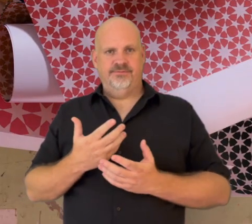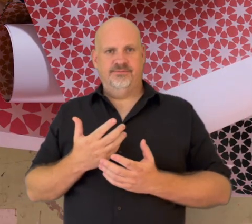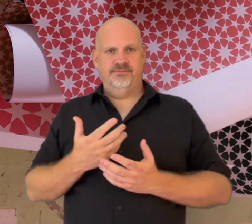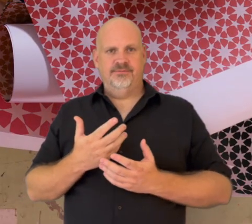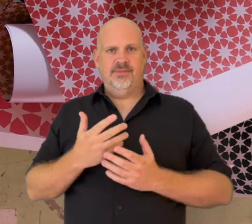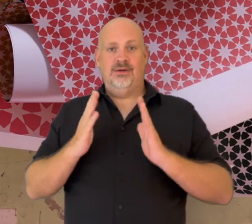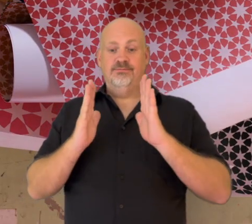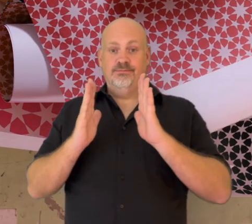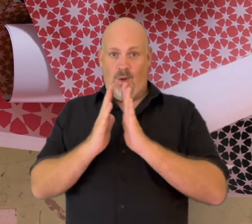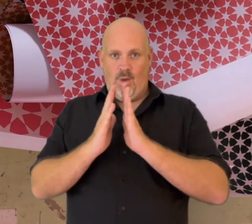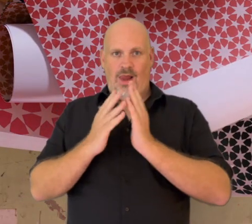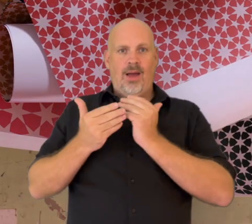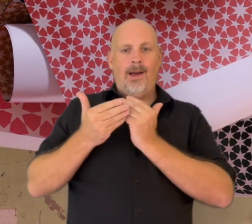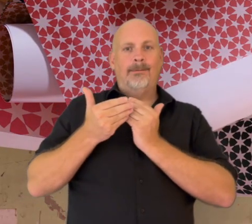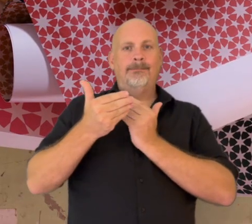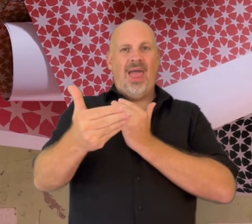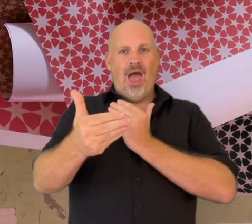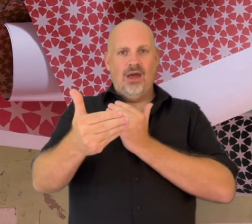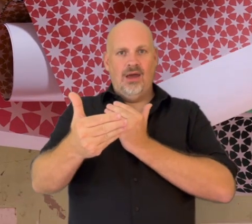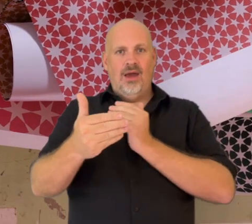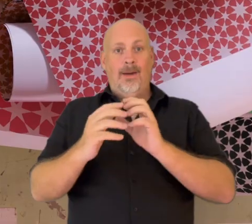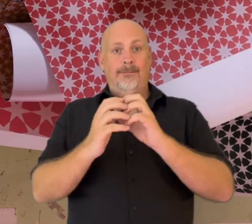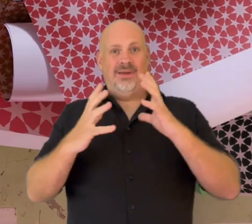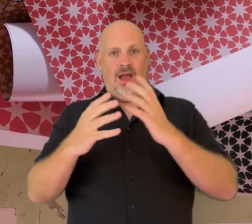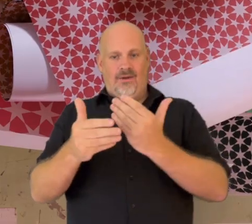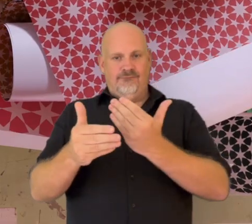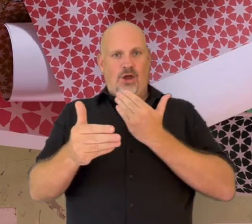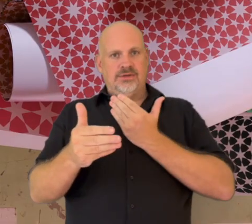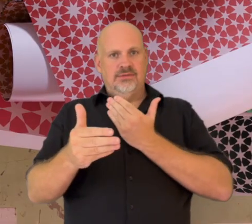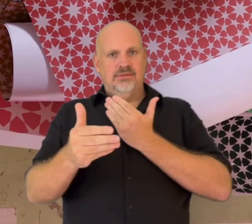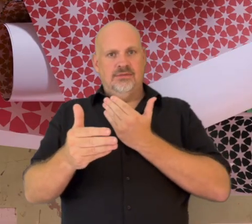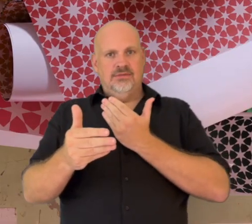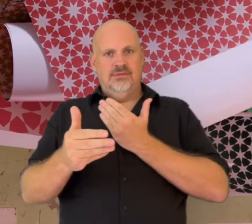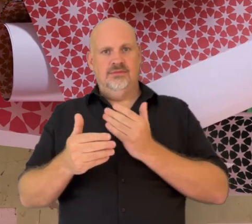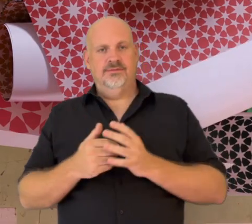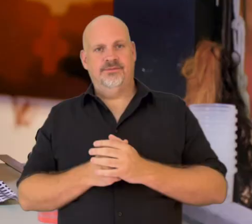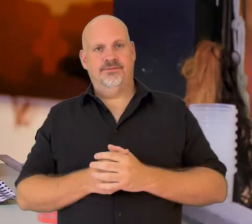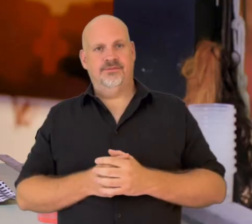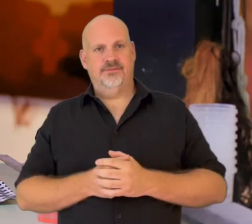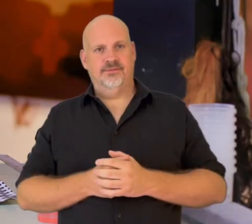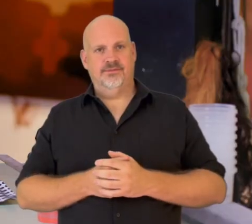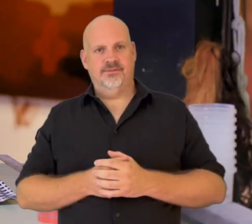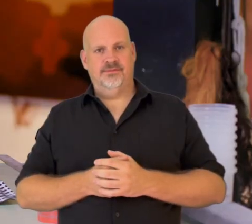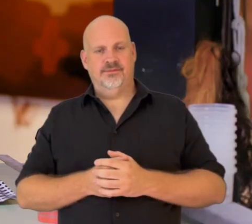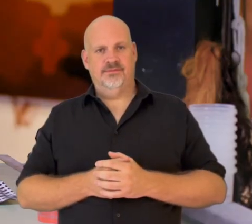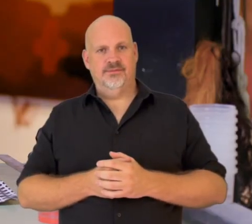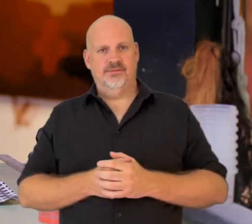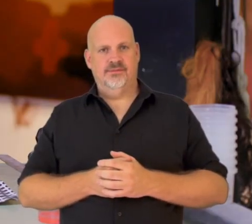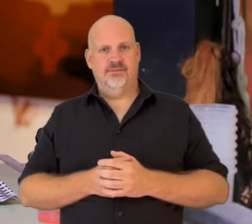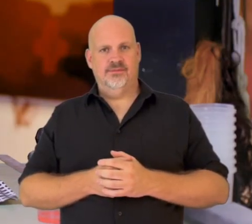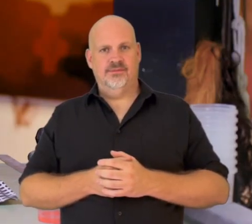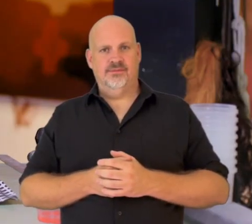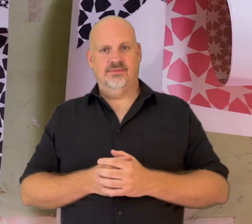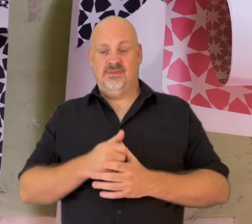smaller patterns go backwards and recede, and the bigger patterns kind of float to the foreground. And the nice thing about